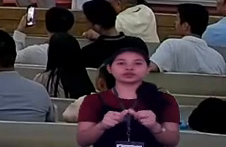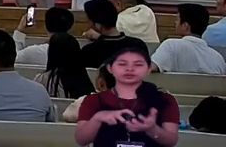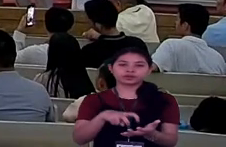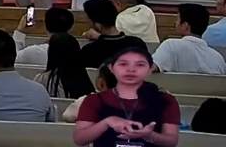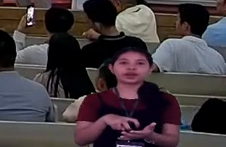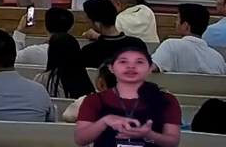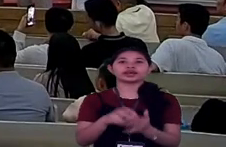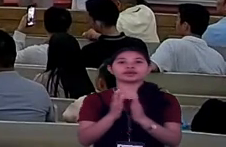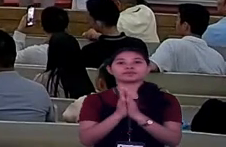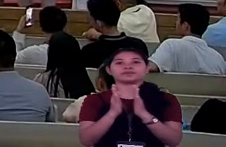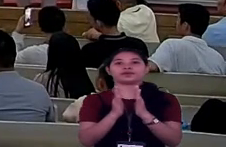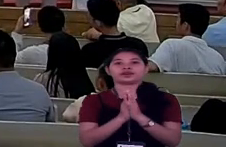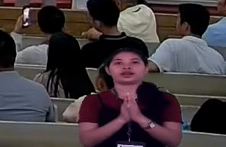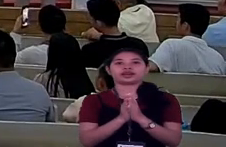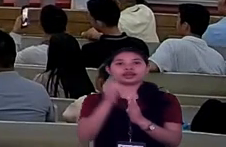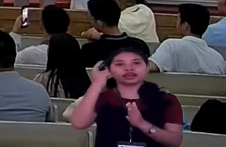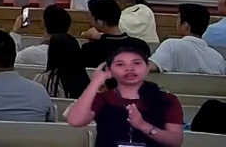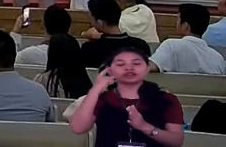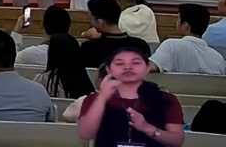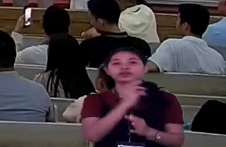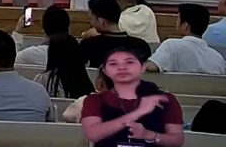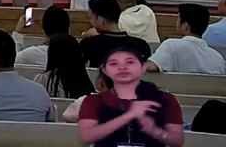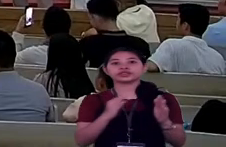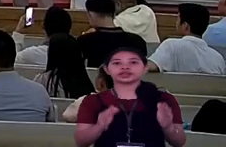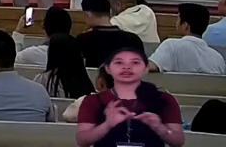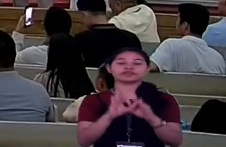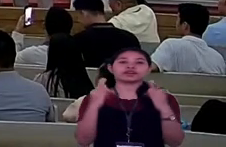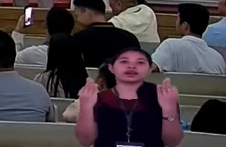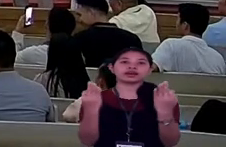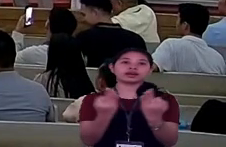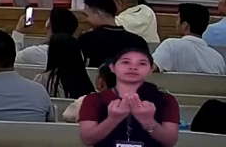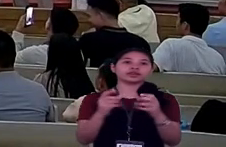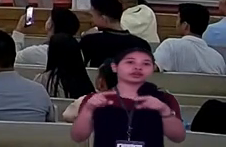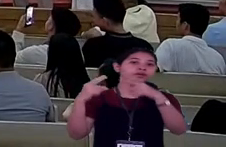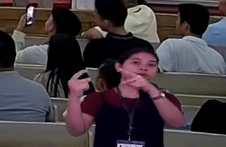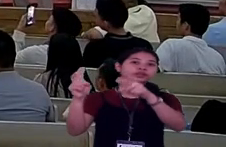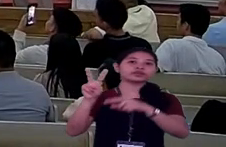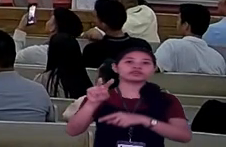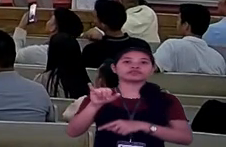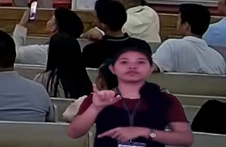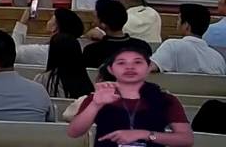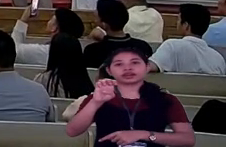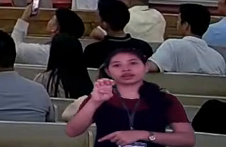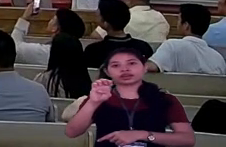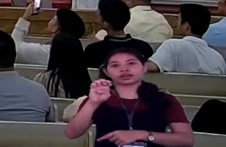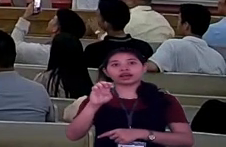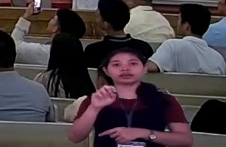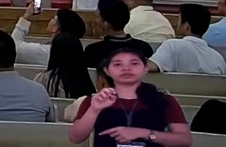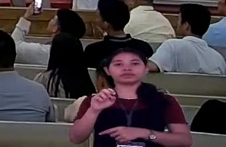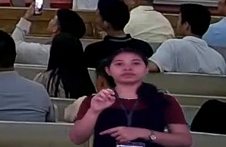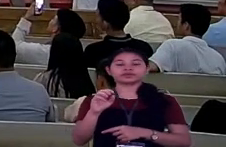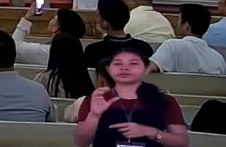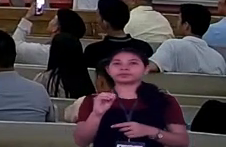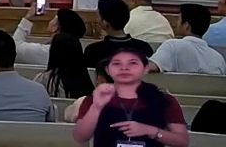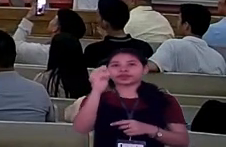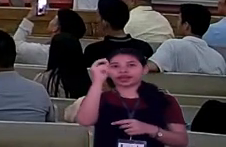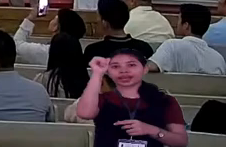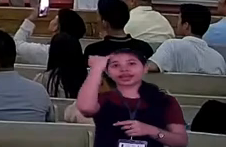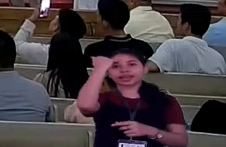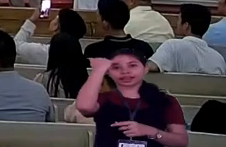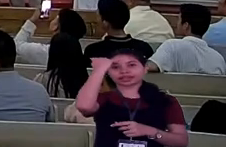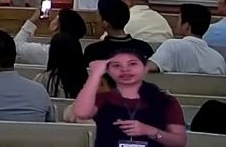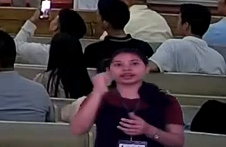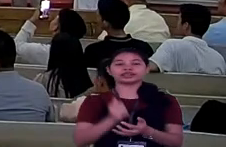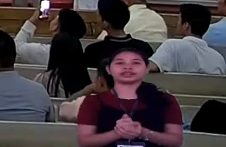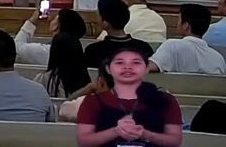knees to pray for the Bendoy family going to the field of India. Thank you so Amen. Much. Amen. India. Good morning, everyone.